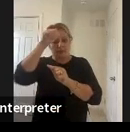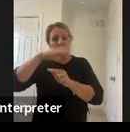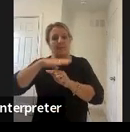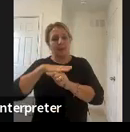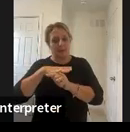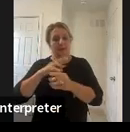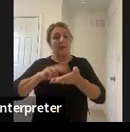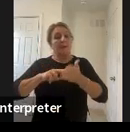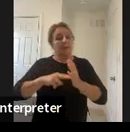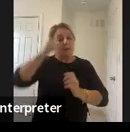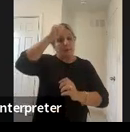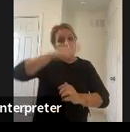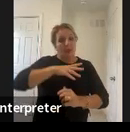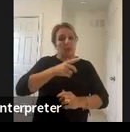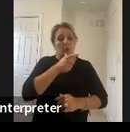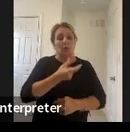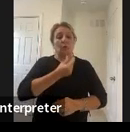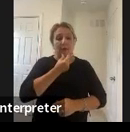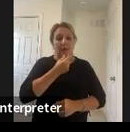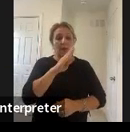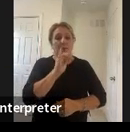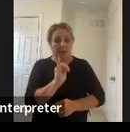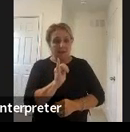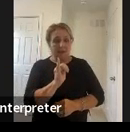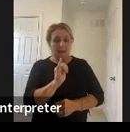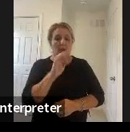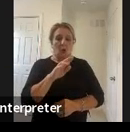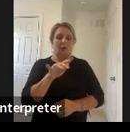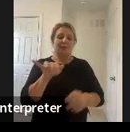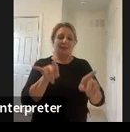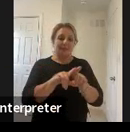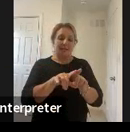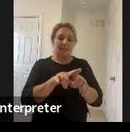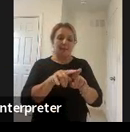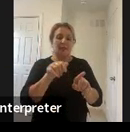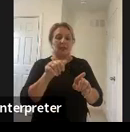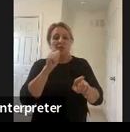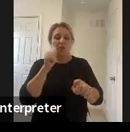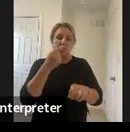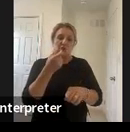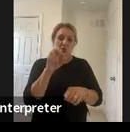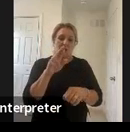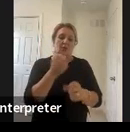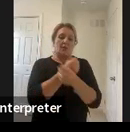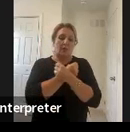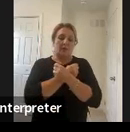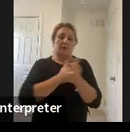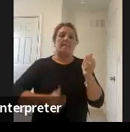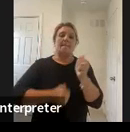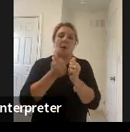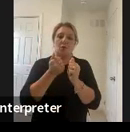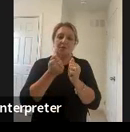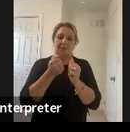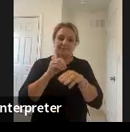means that men who are gay, bisexual, or same gender loving have been affected the most so far by this